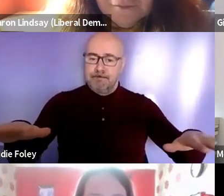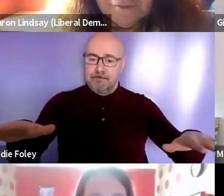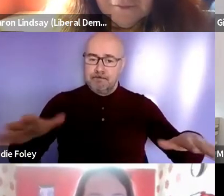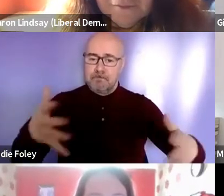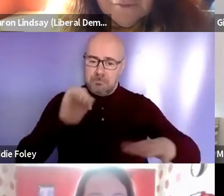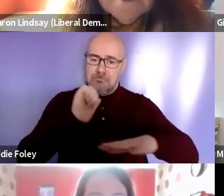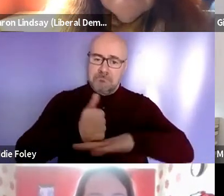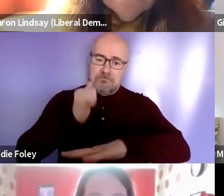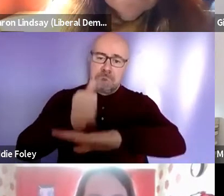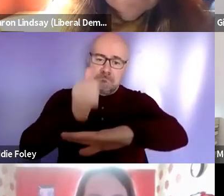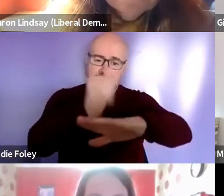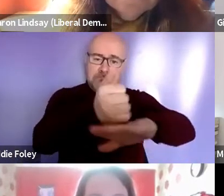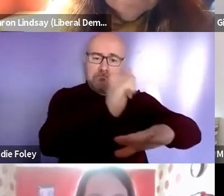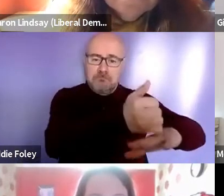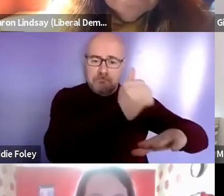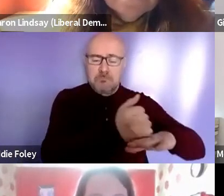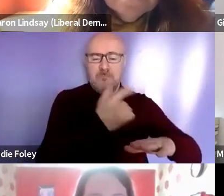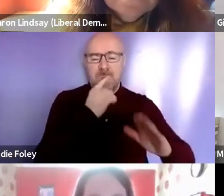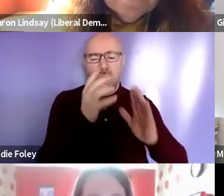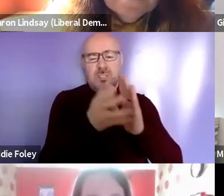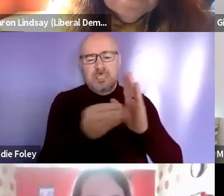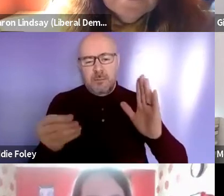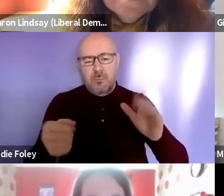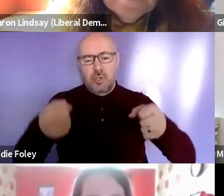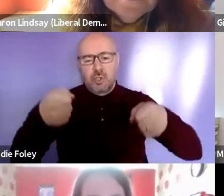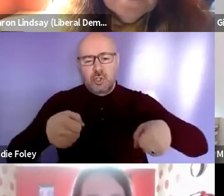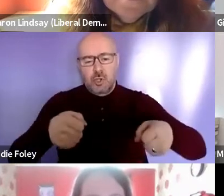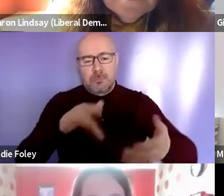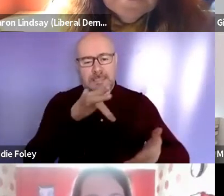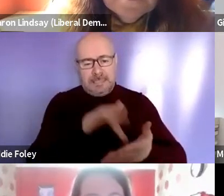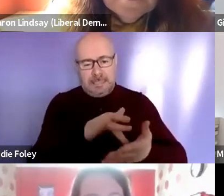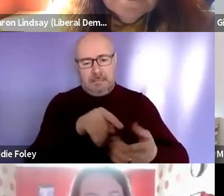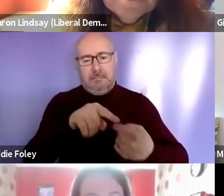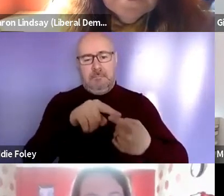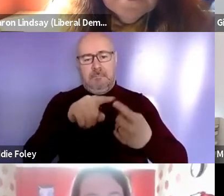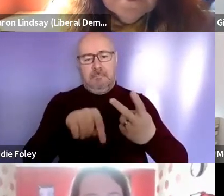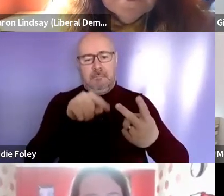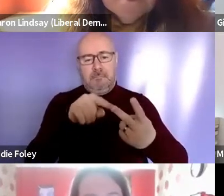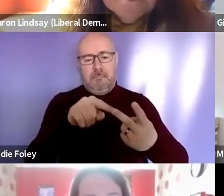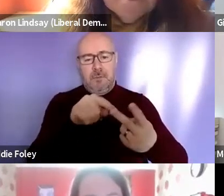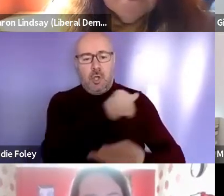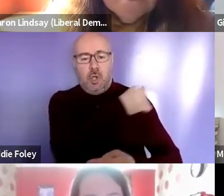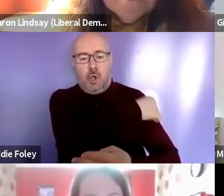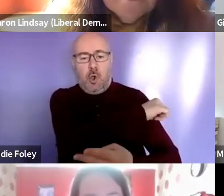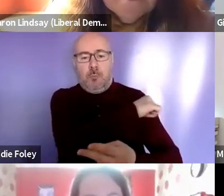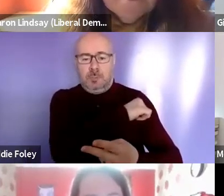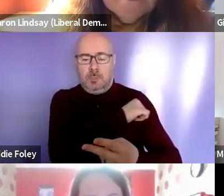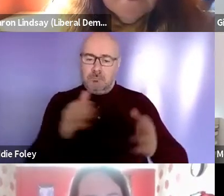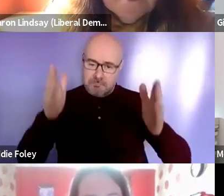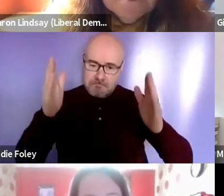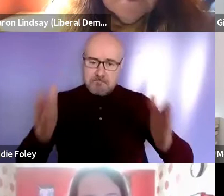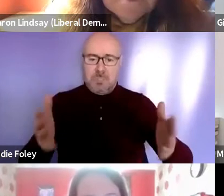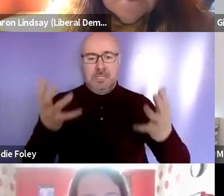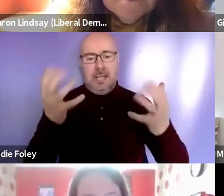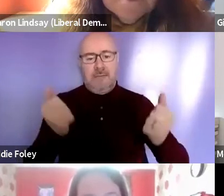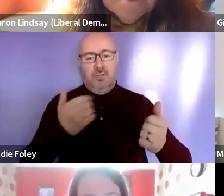built, shopping centres, hospitals, everything like that will have to have a change in place toilet. And I think that